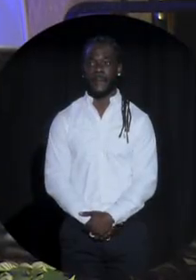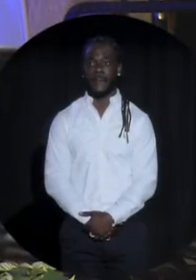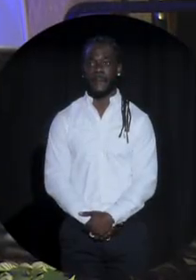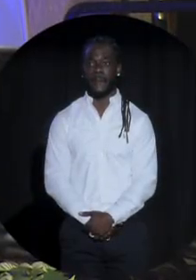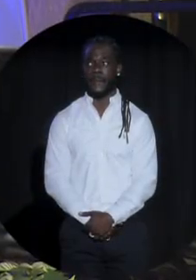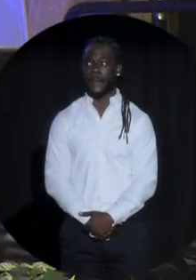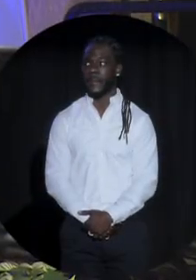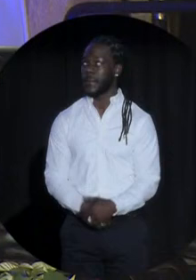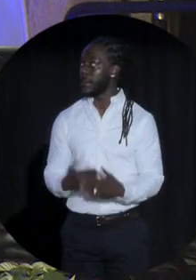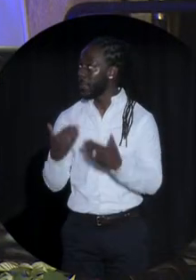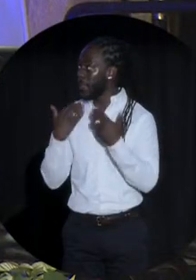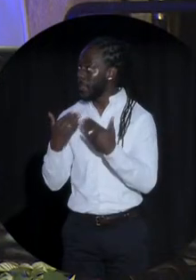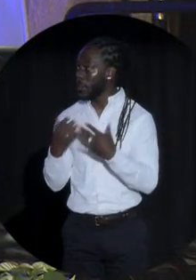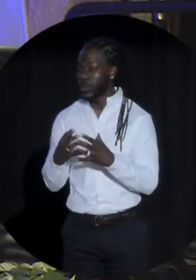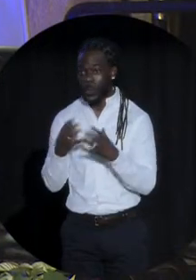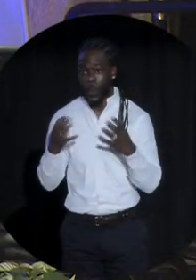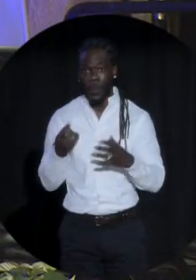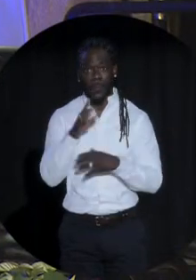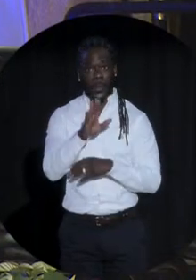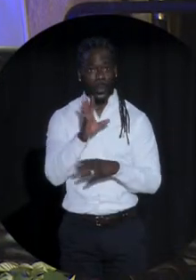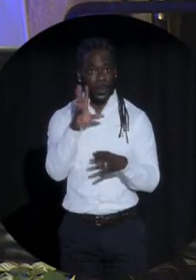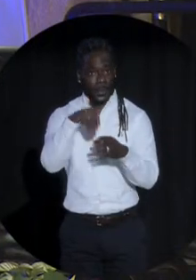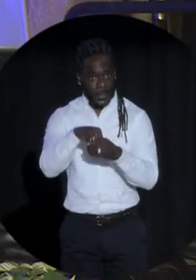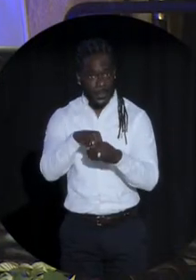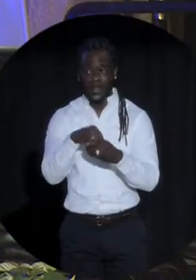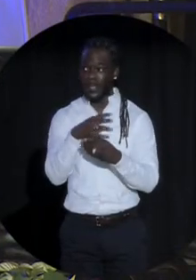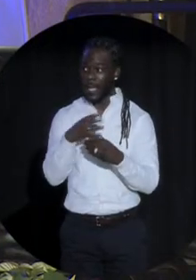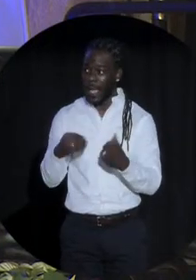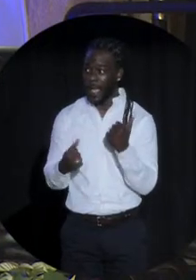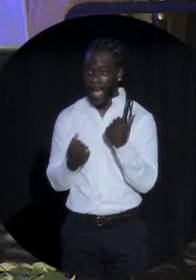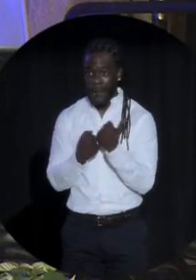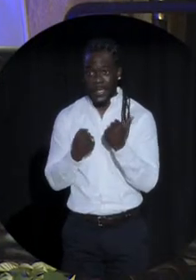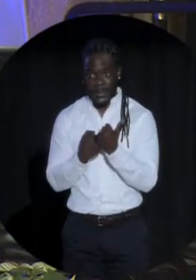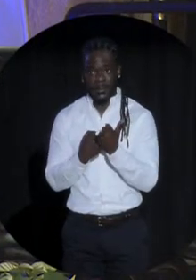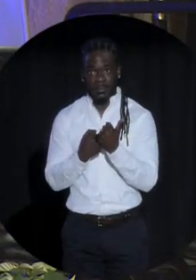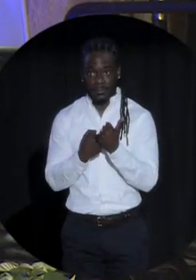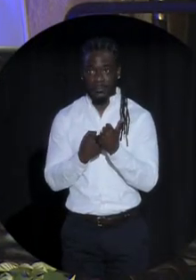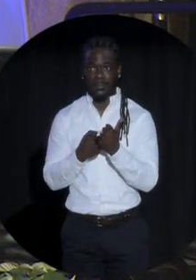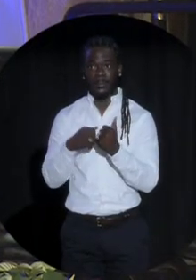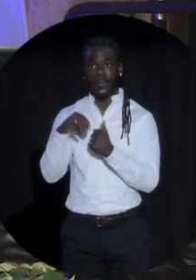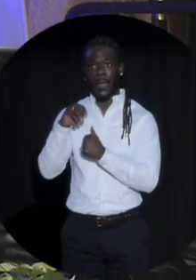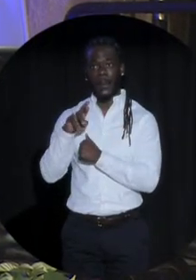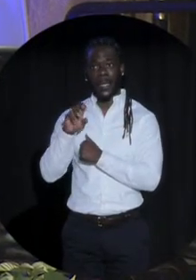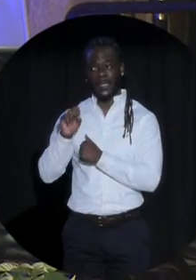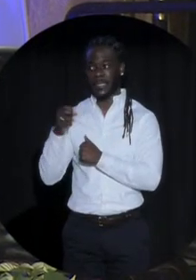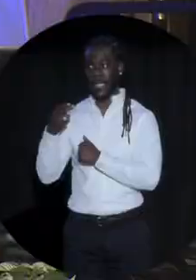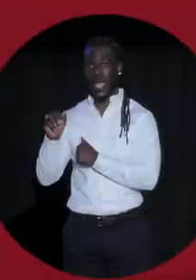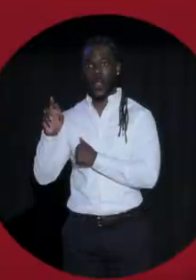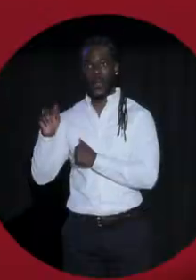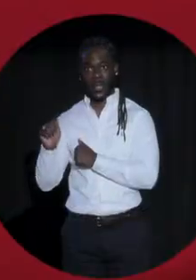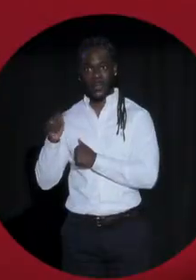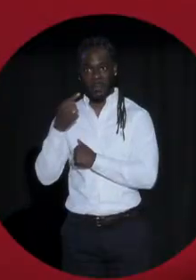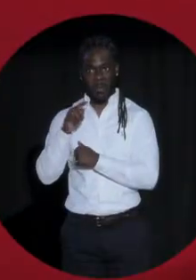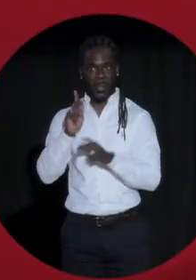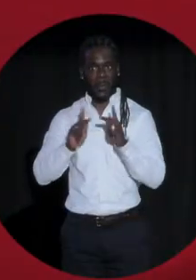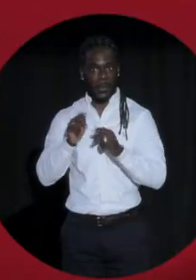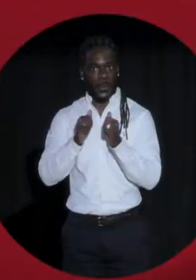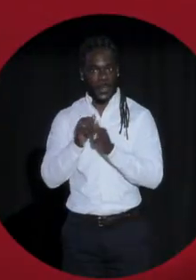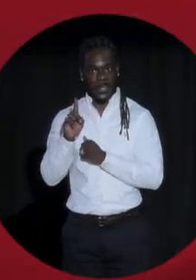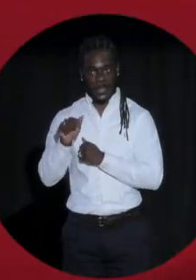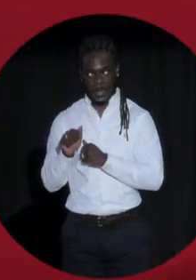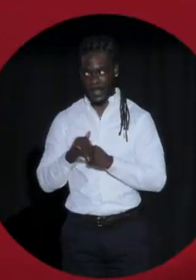Thank you so much for your participation and your advocacy, Ms. Harrod, on behalf of individuals